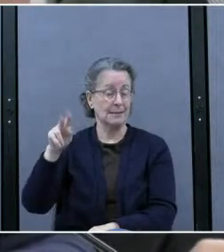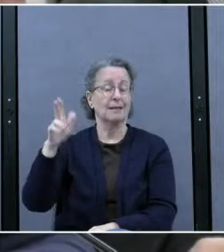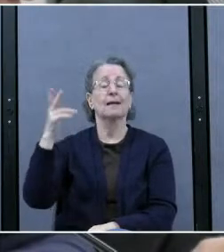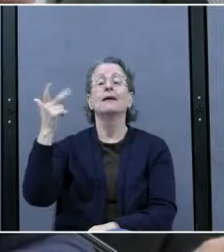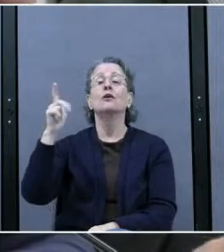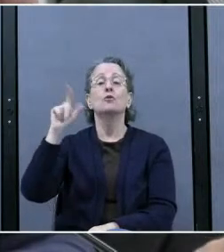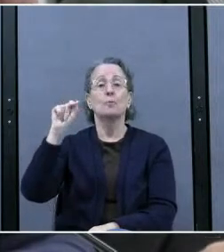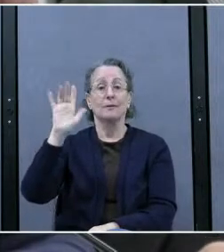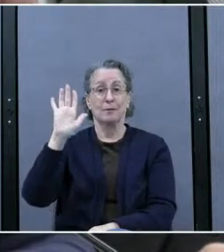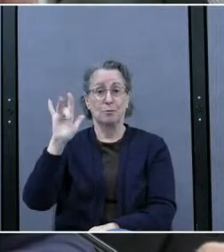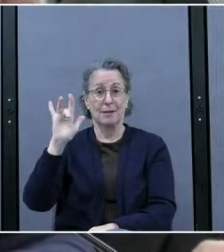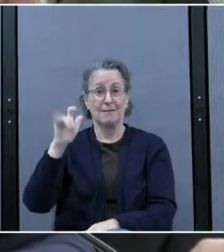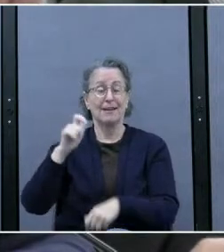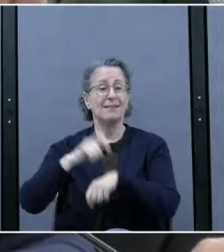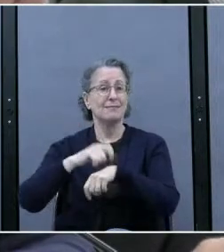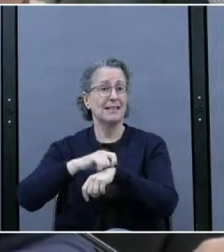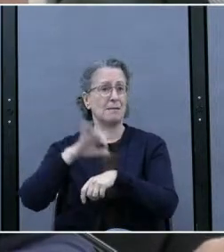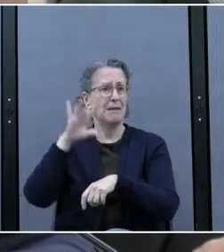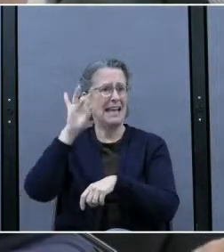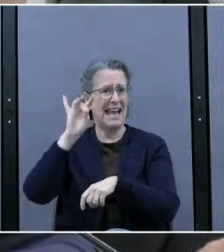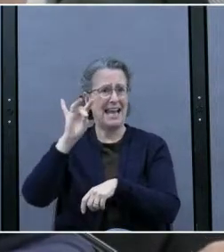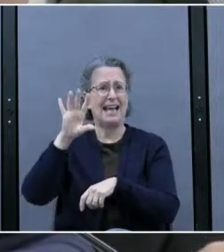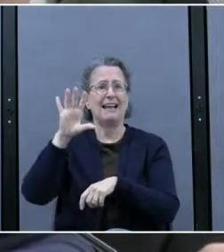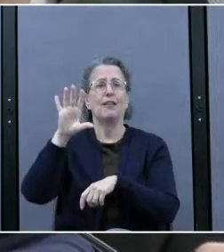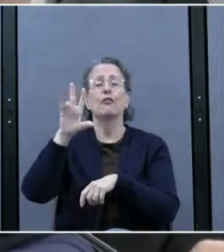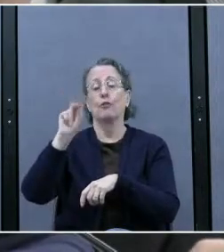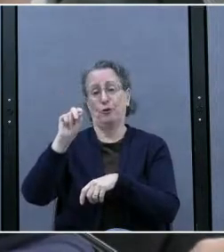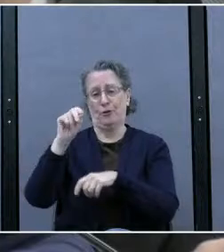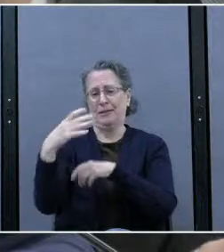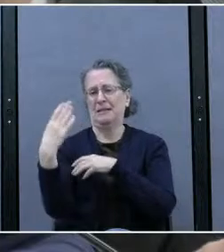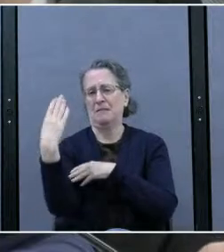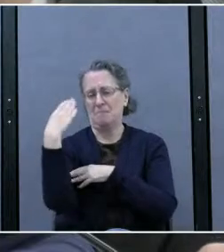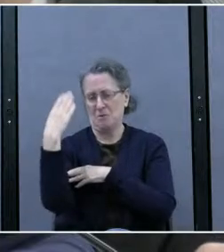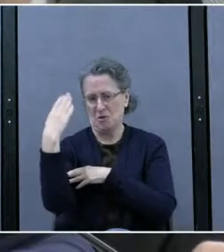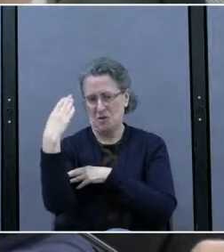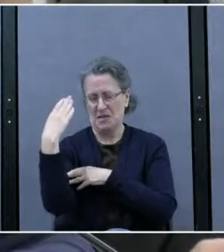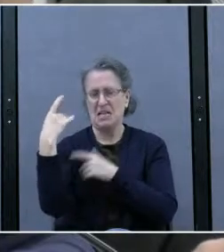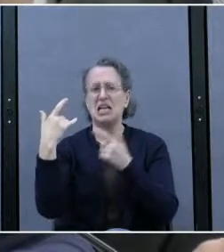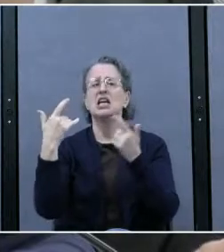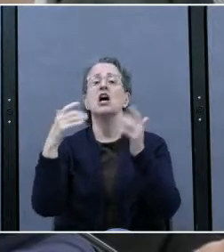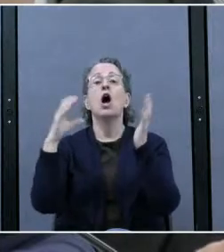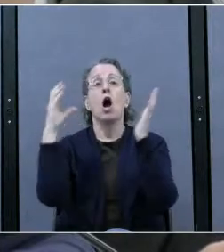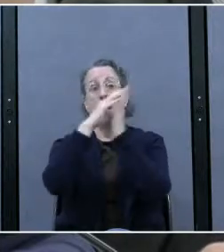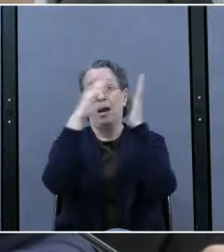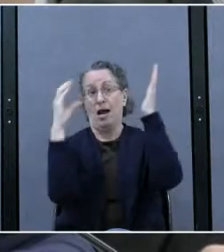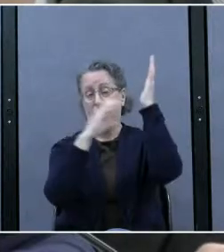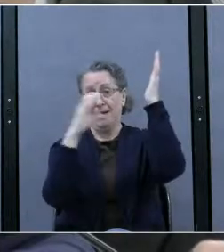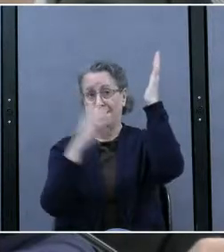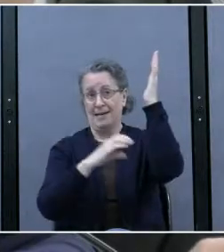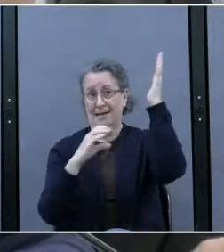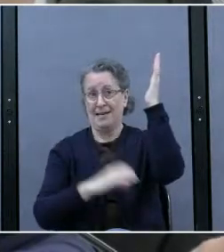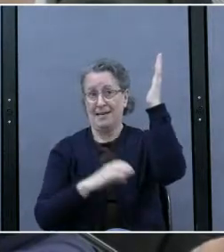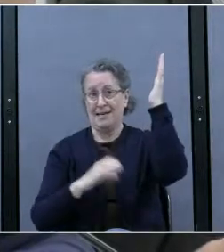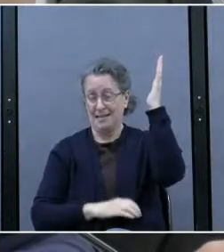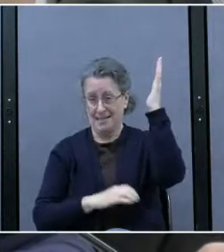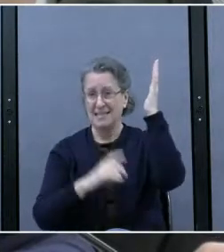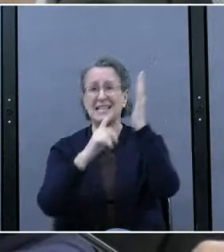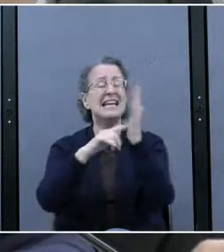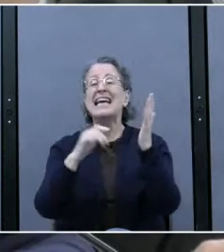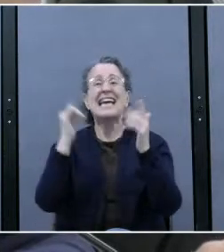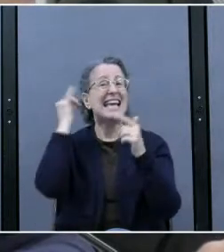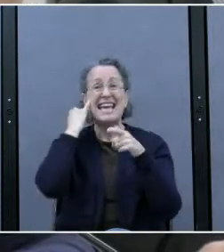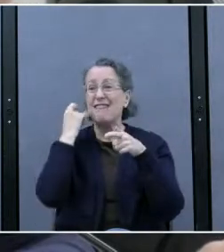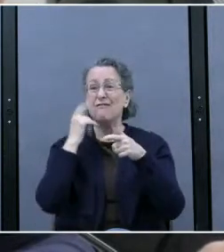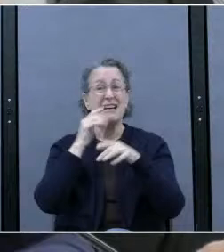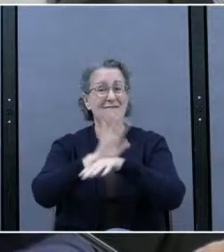at 8:30 a.m. to act on the articles listed below. Articles that have not been acted upon by 5 p.m. will be